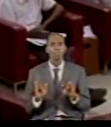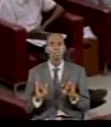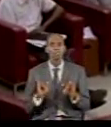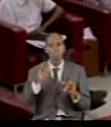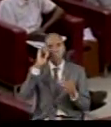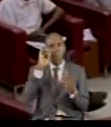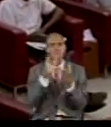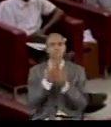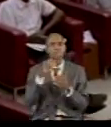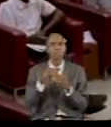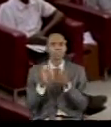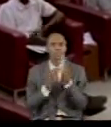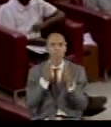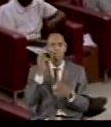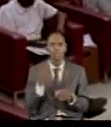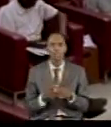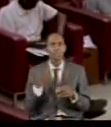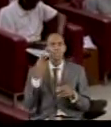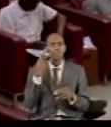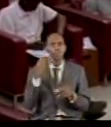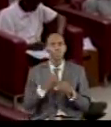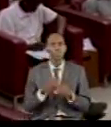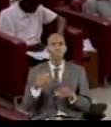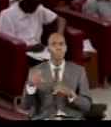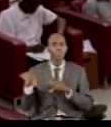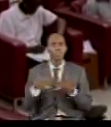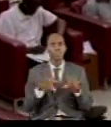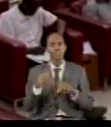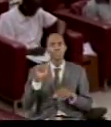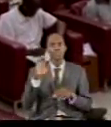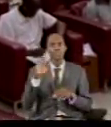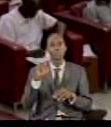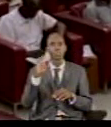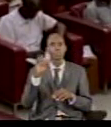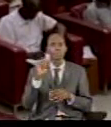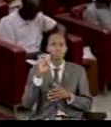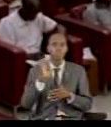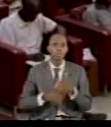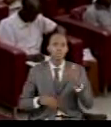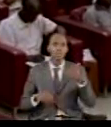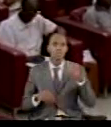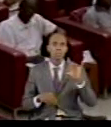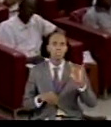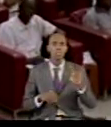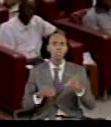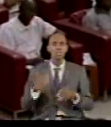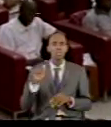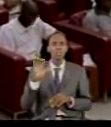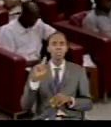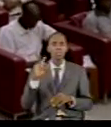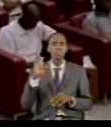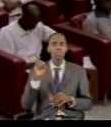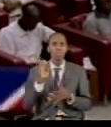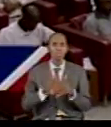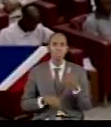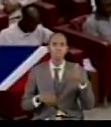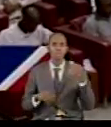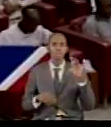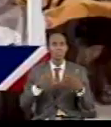name. Acts chapter 18. In Acts chapter 18, verse